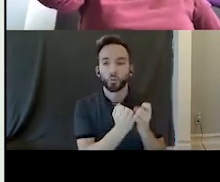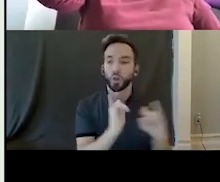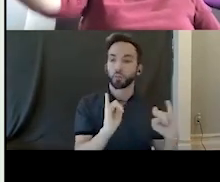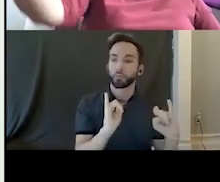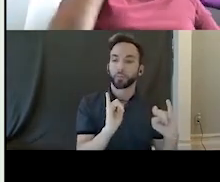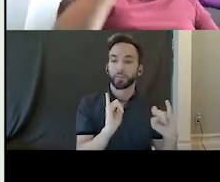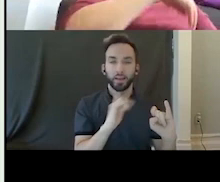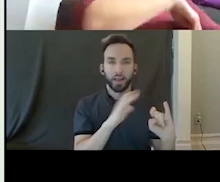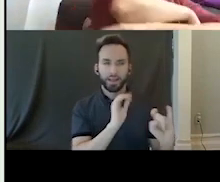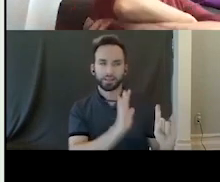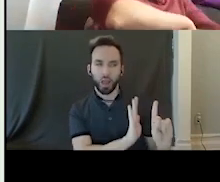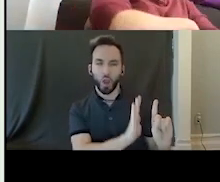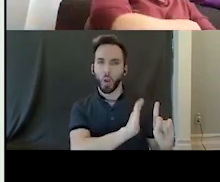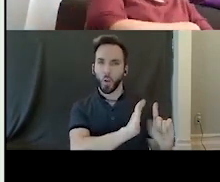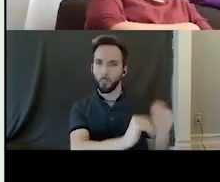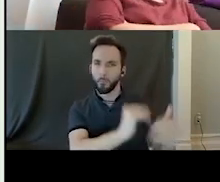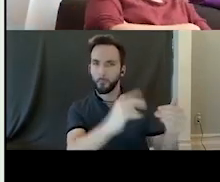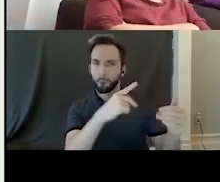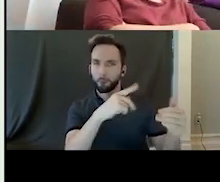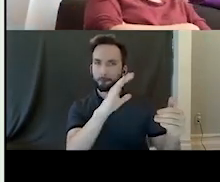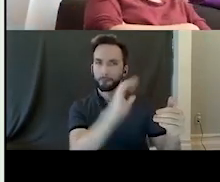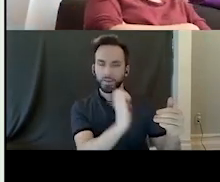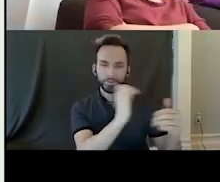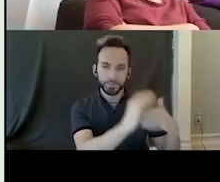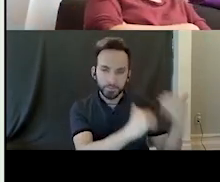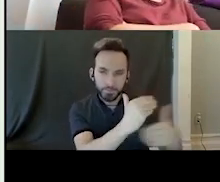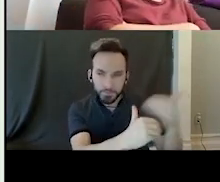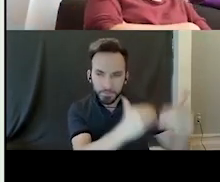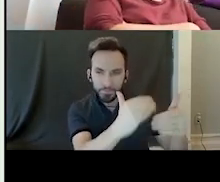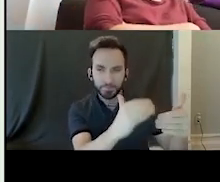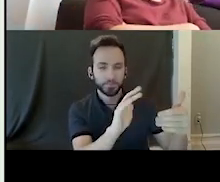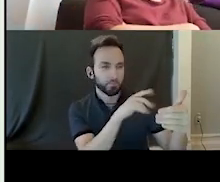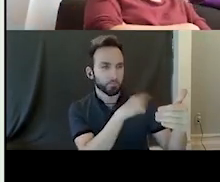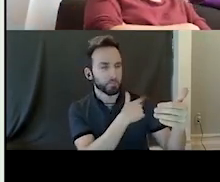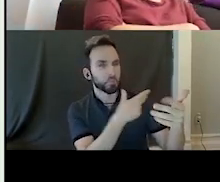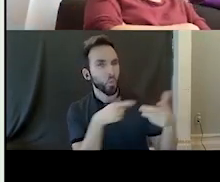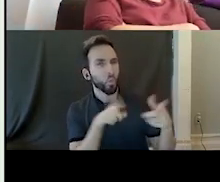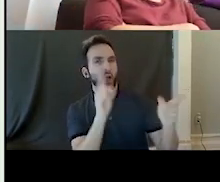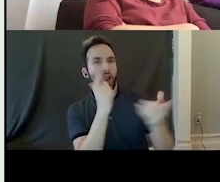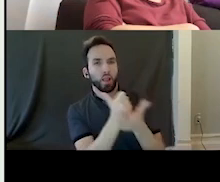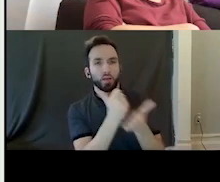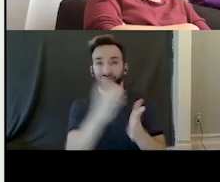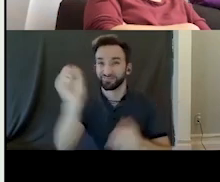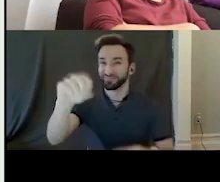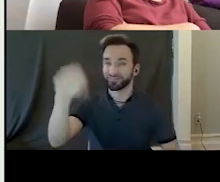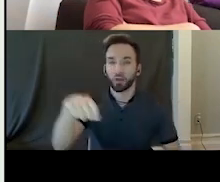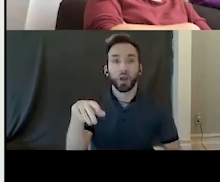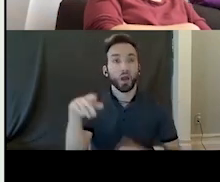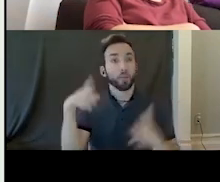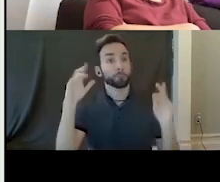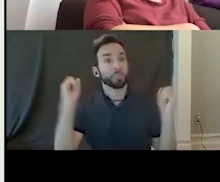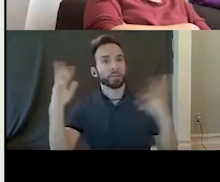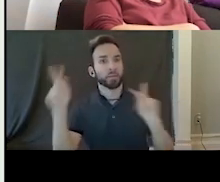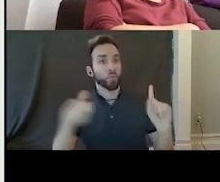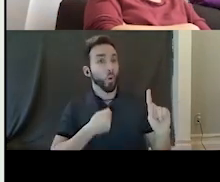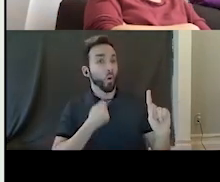somebody and they are going slower than you would like, accept it. Accept it. Don't be in a hurry.